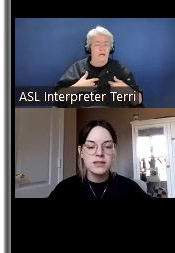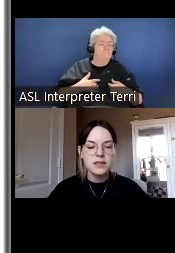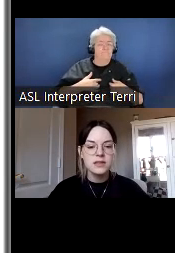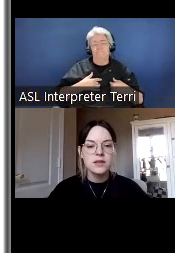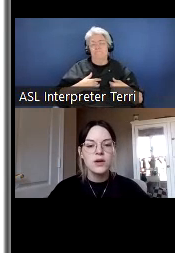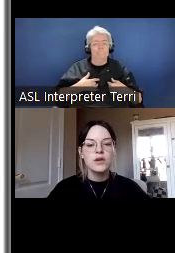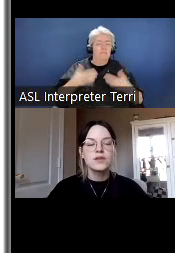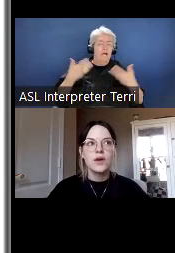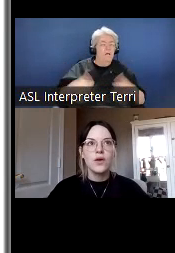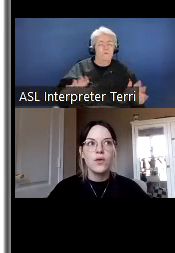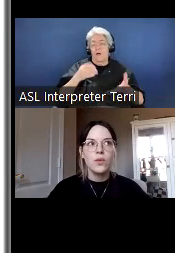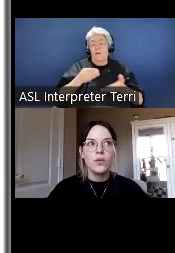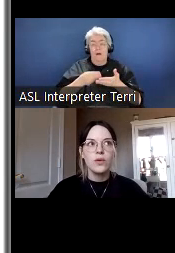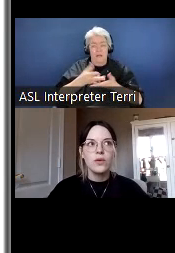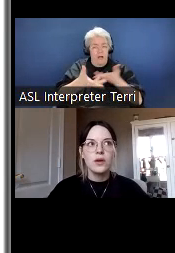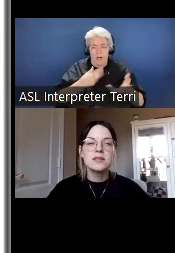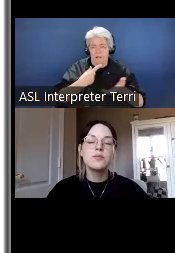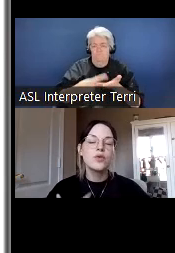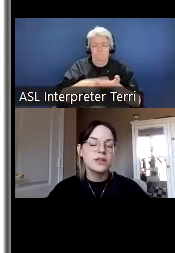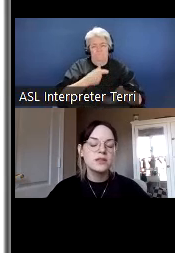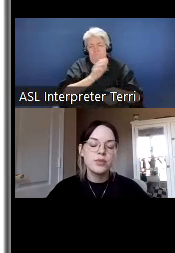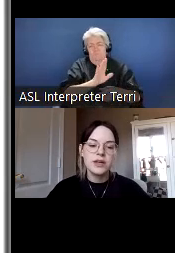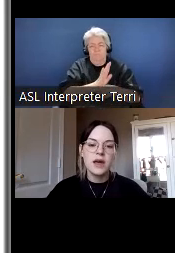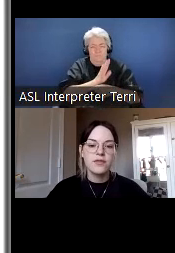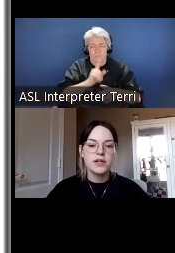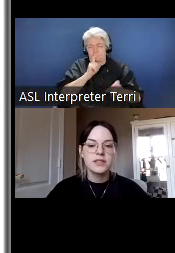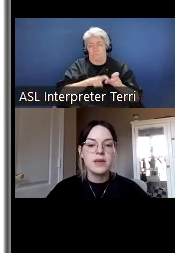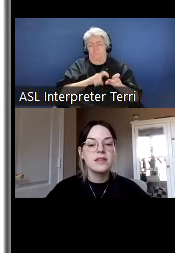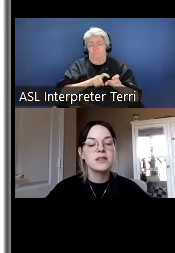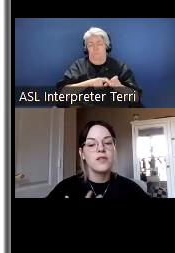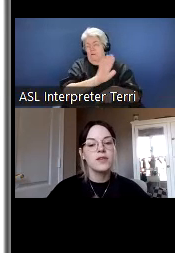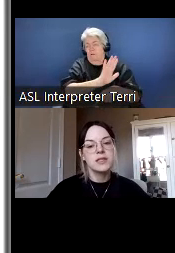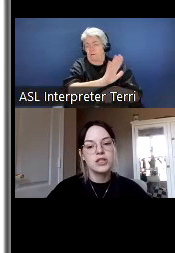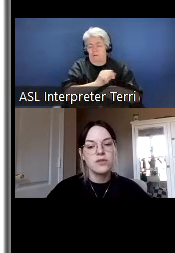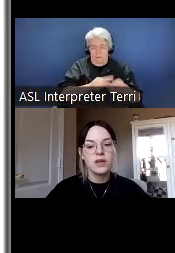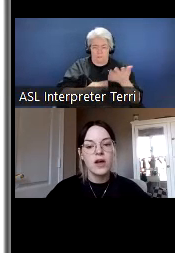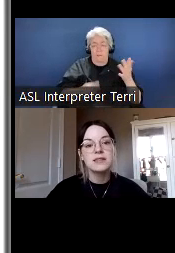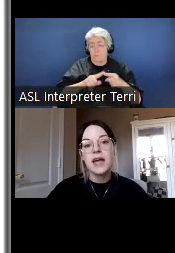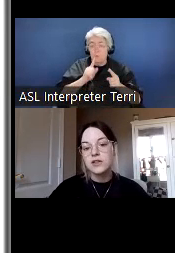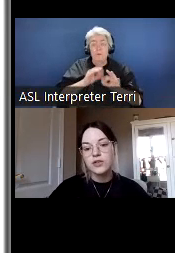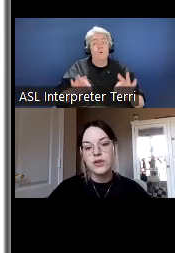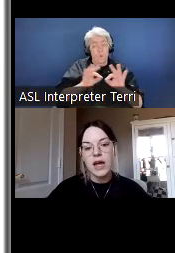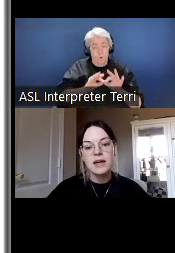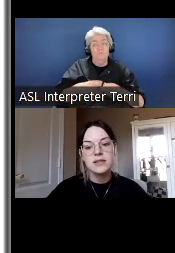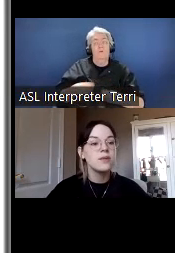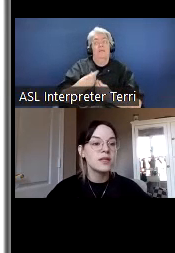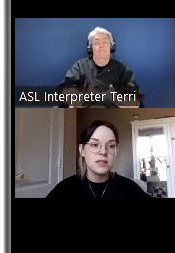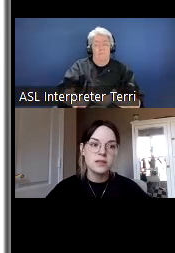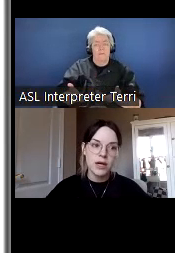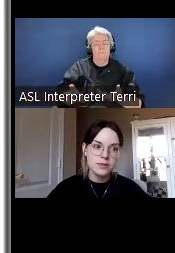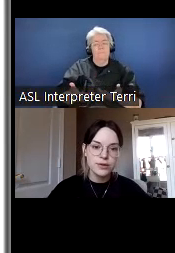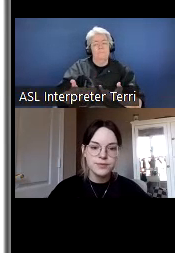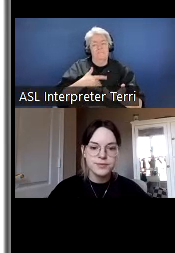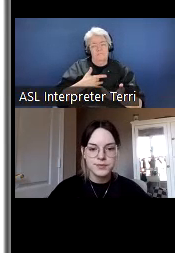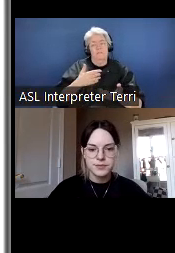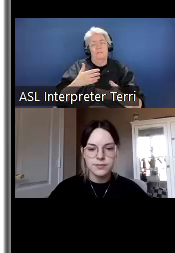their finances. So it's important to put in the effort to make this conversation feel as natural and seamless